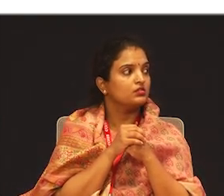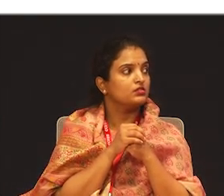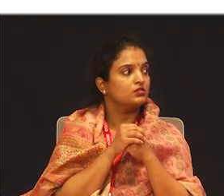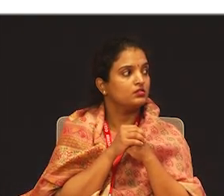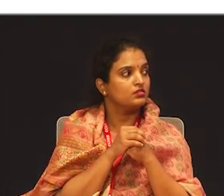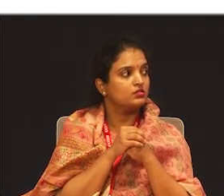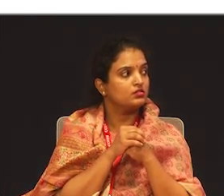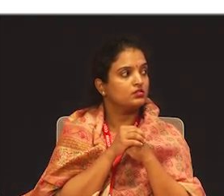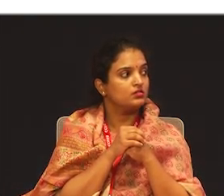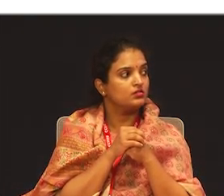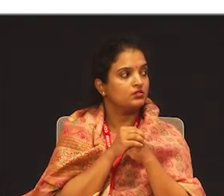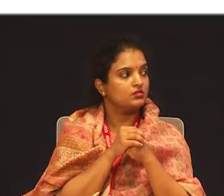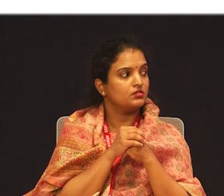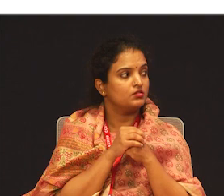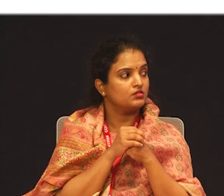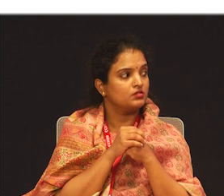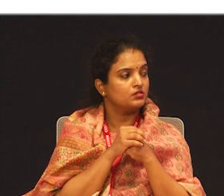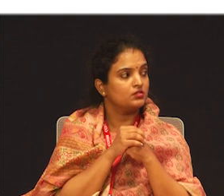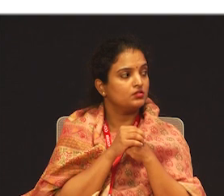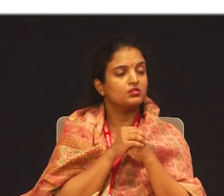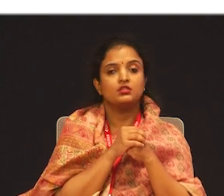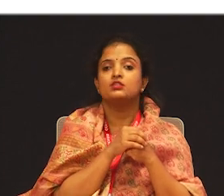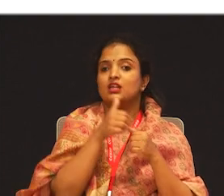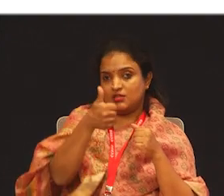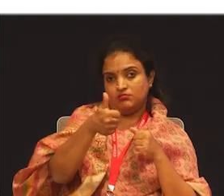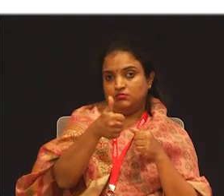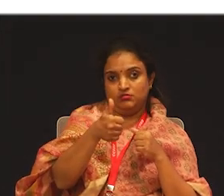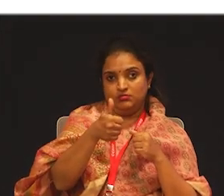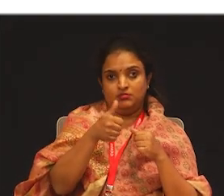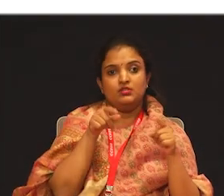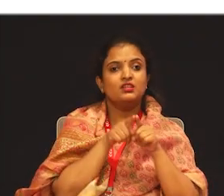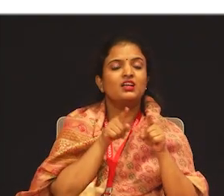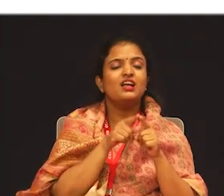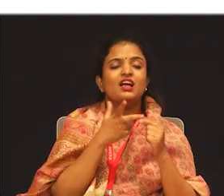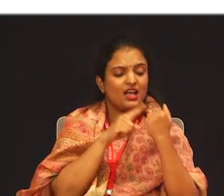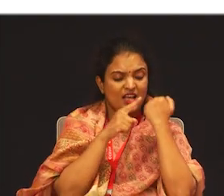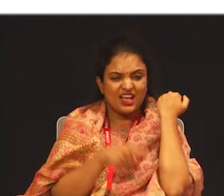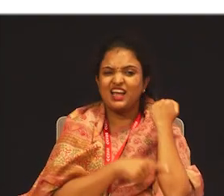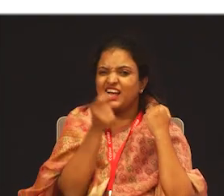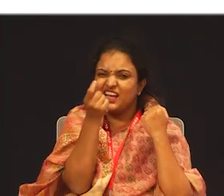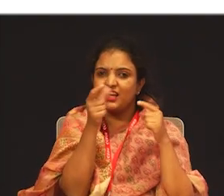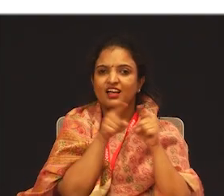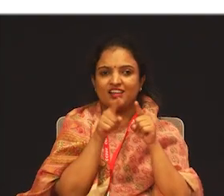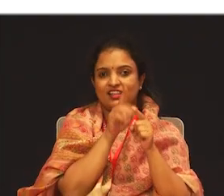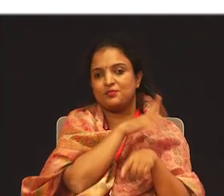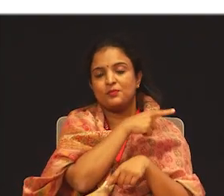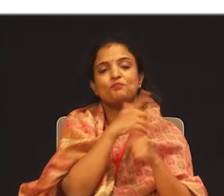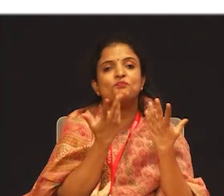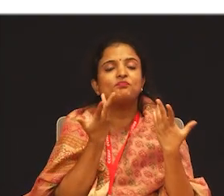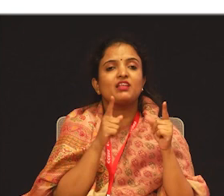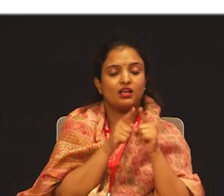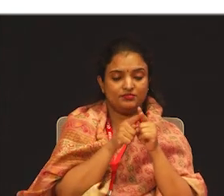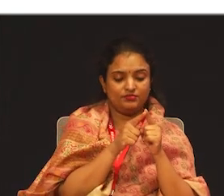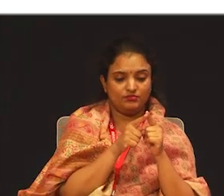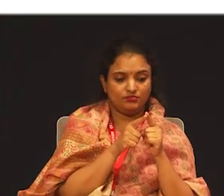Up, right? You know here, the last statement, why it is tricky? On one hand, we